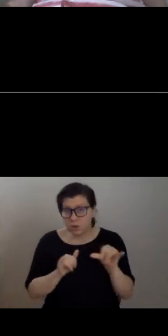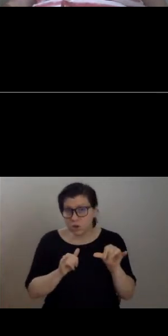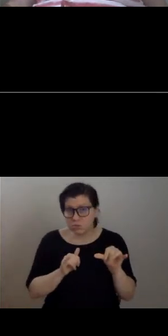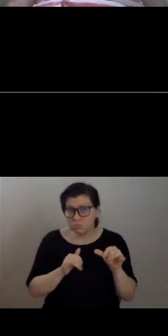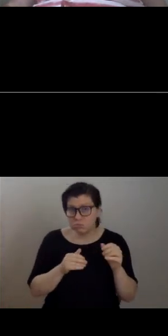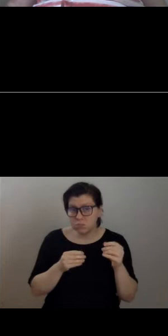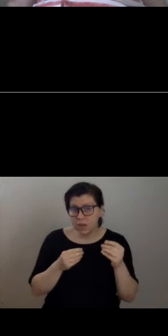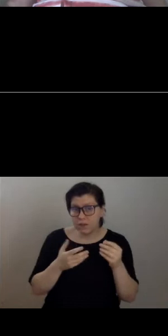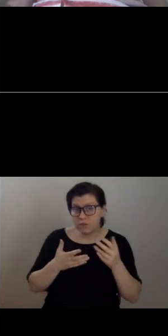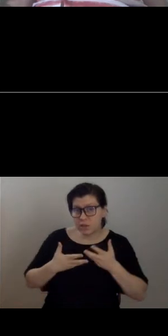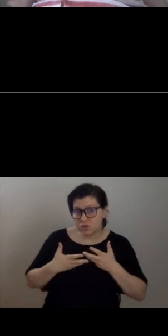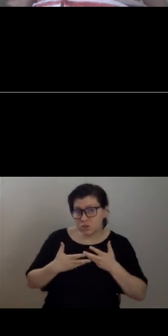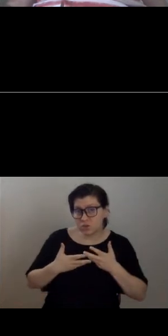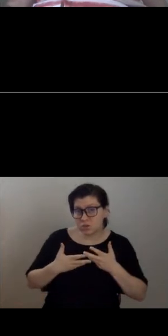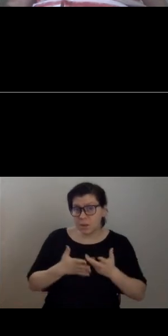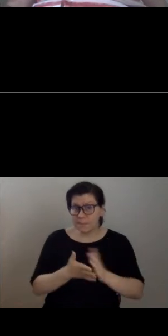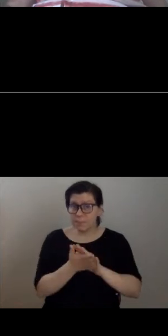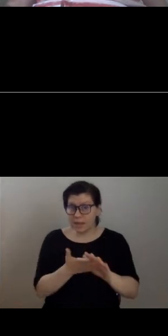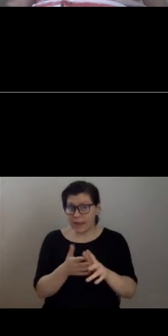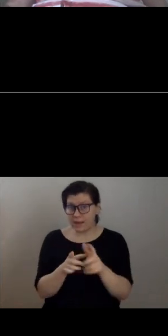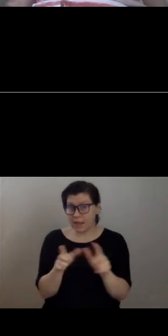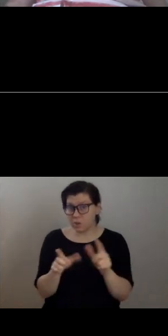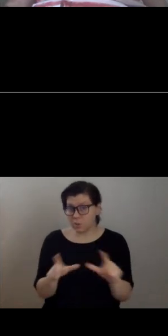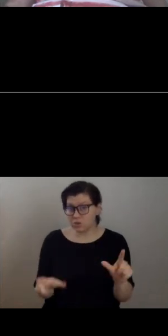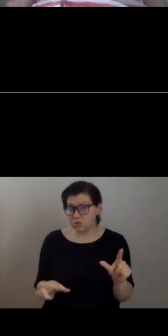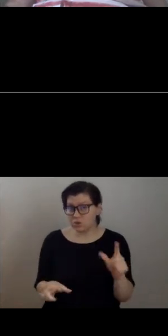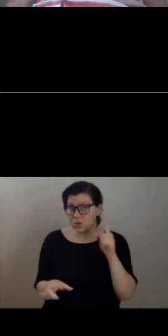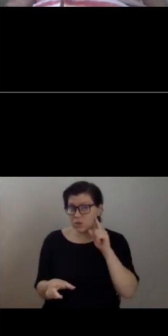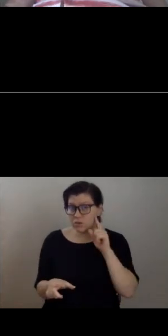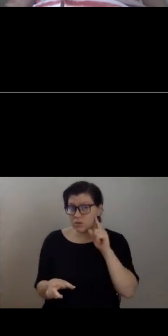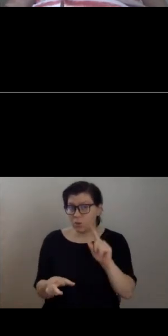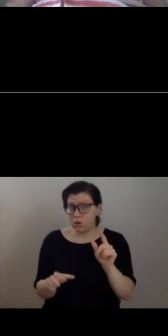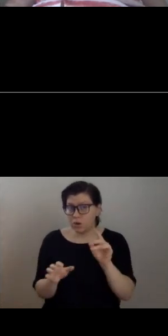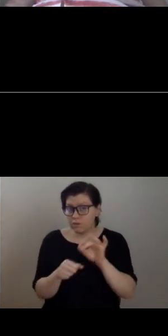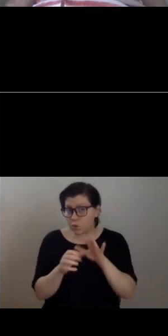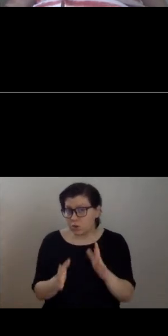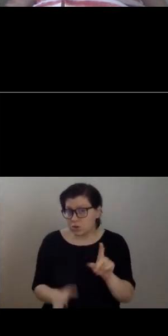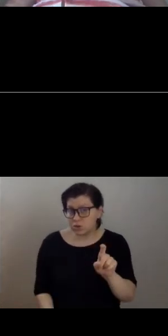information that's in plain language for voters?